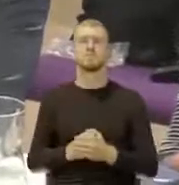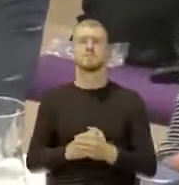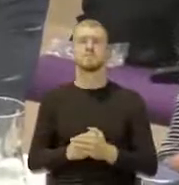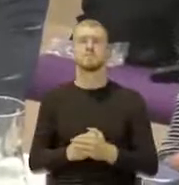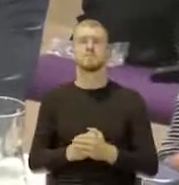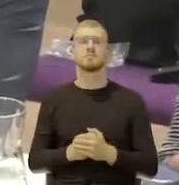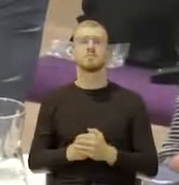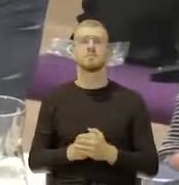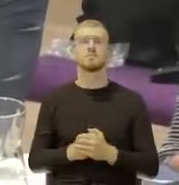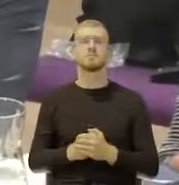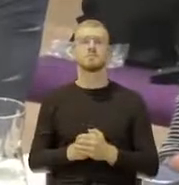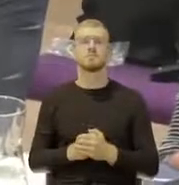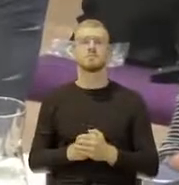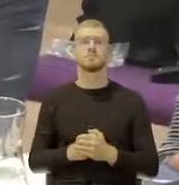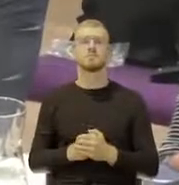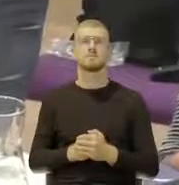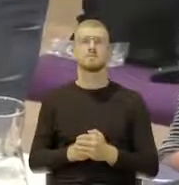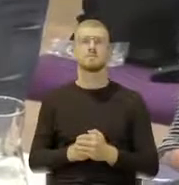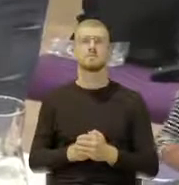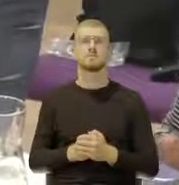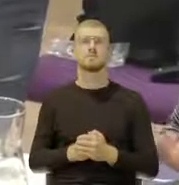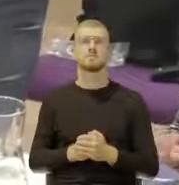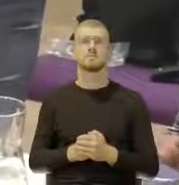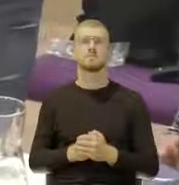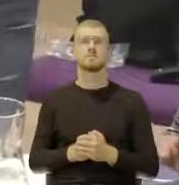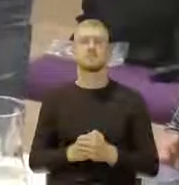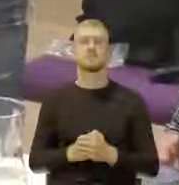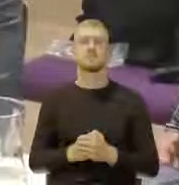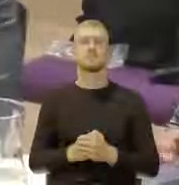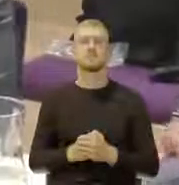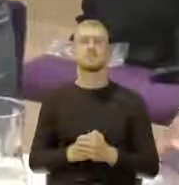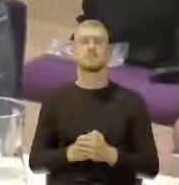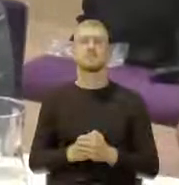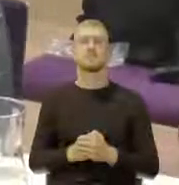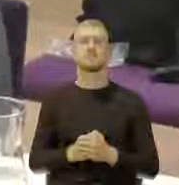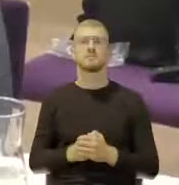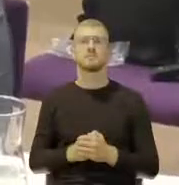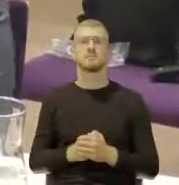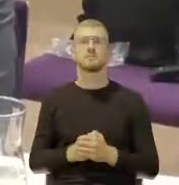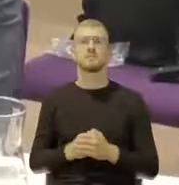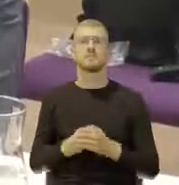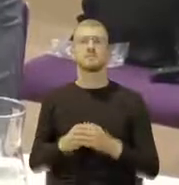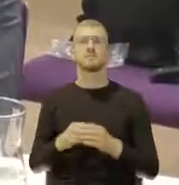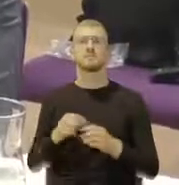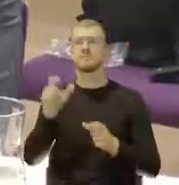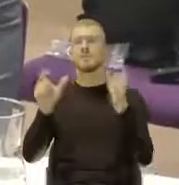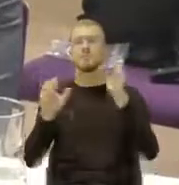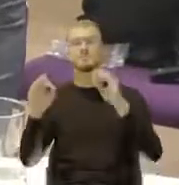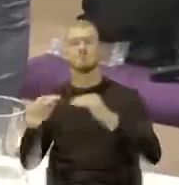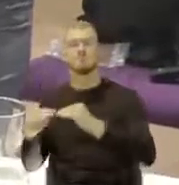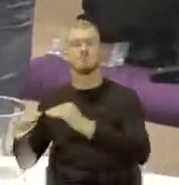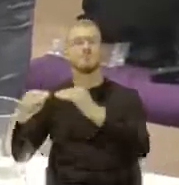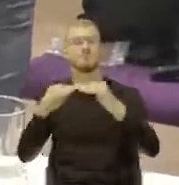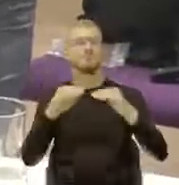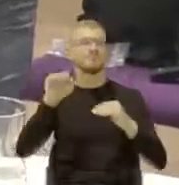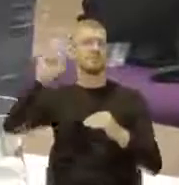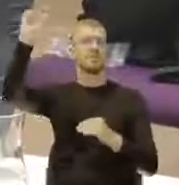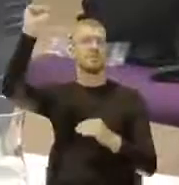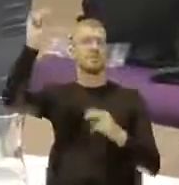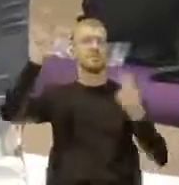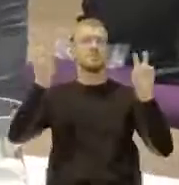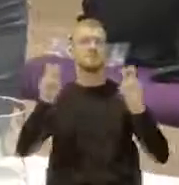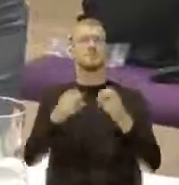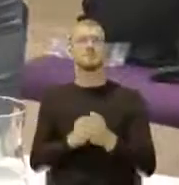for democratic practices. The fourth emerging agenda is the growing call for an adequate fiscal and